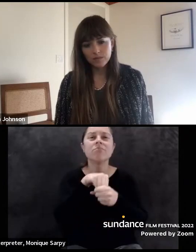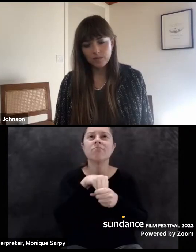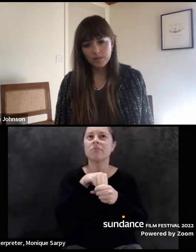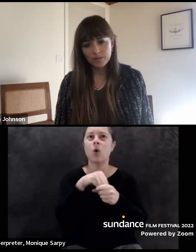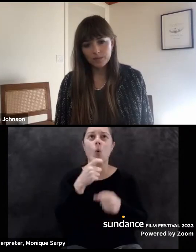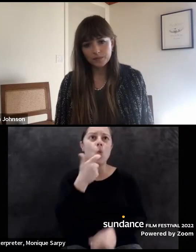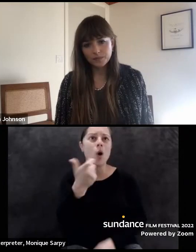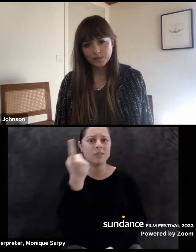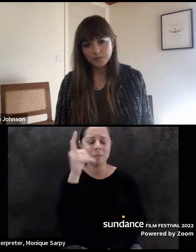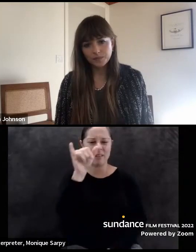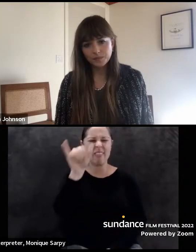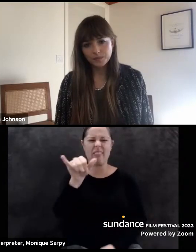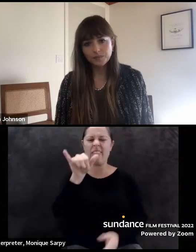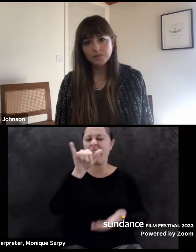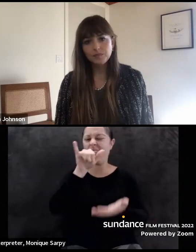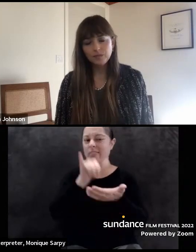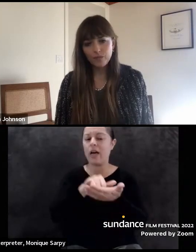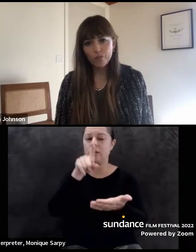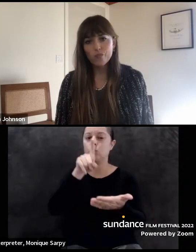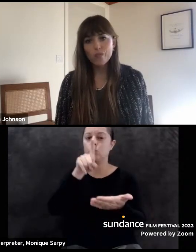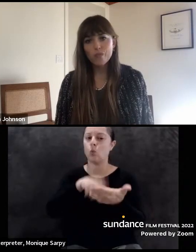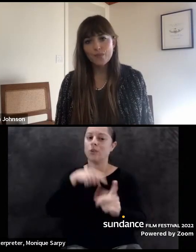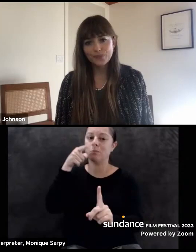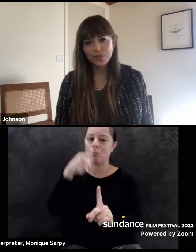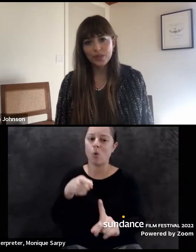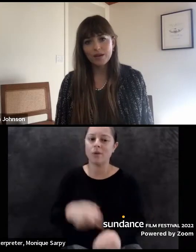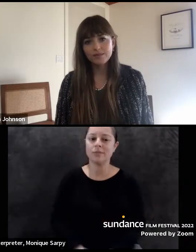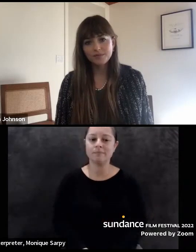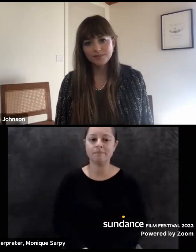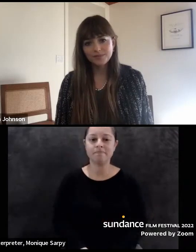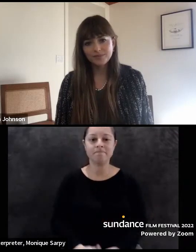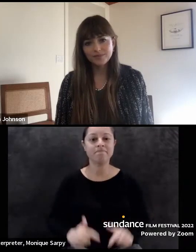feel like that's what it's about.